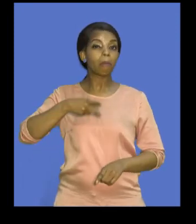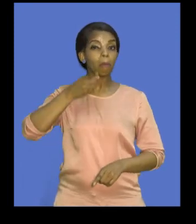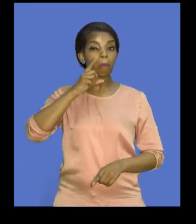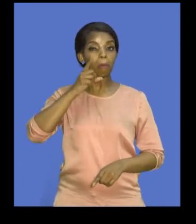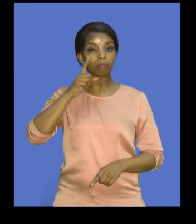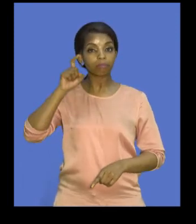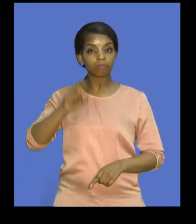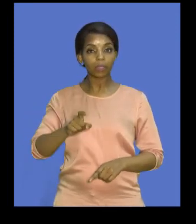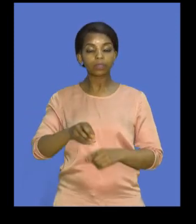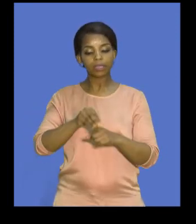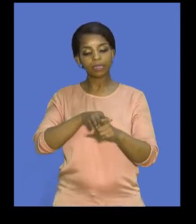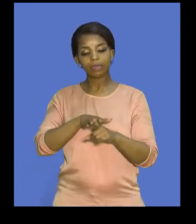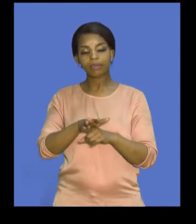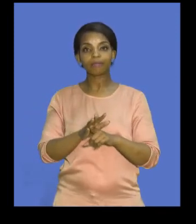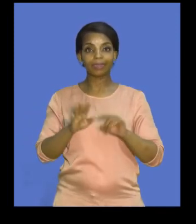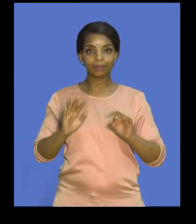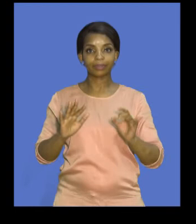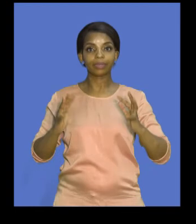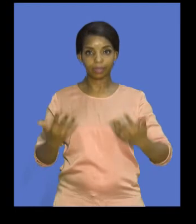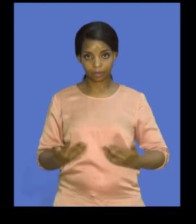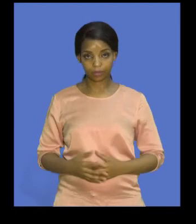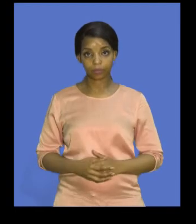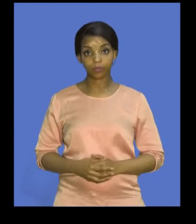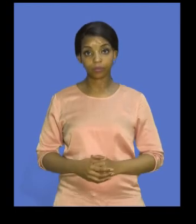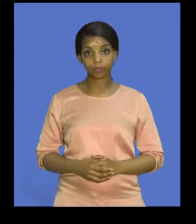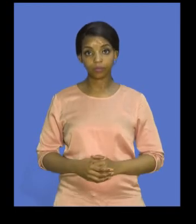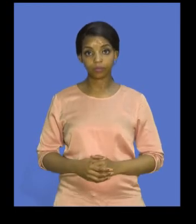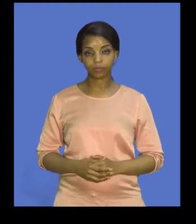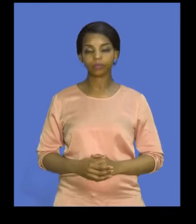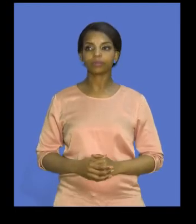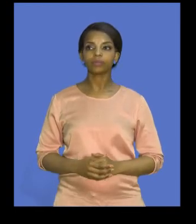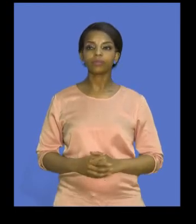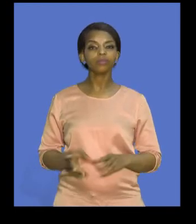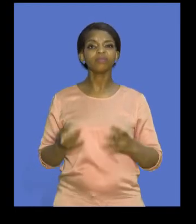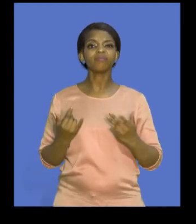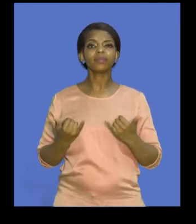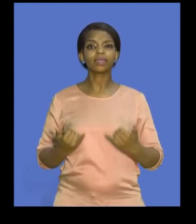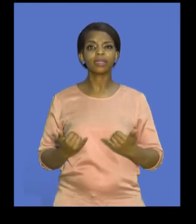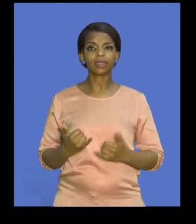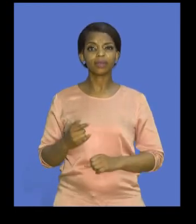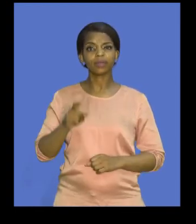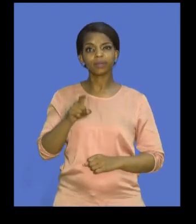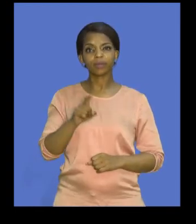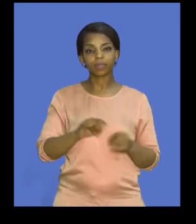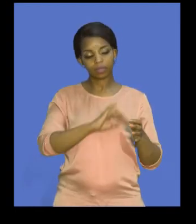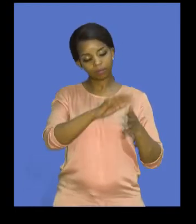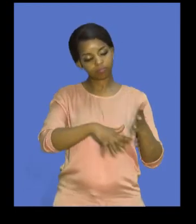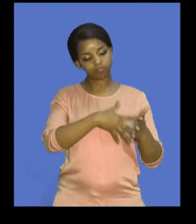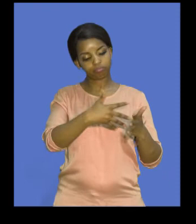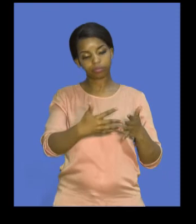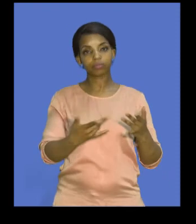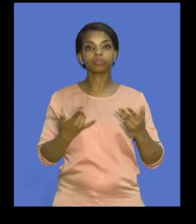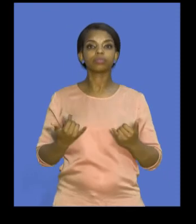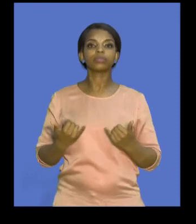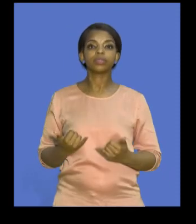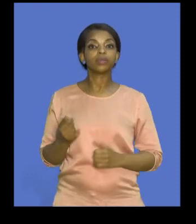right? Now, in the table of results, you can see that the distance is what is changing while